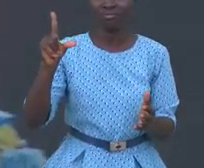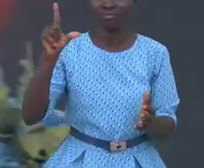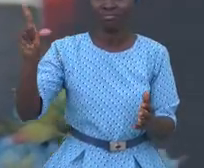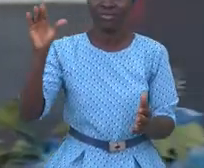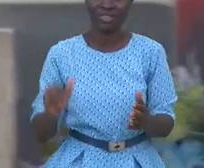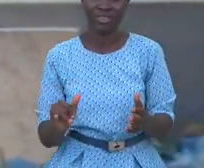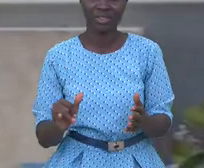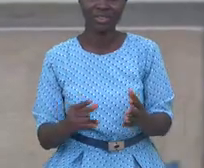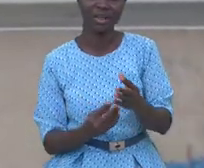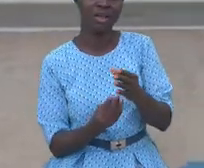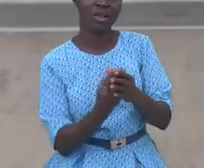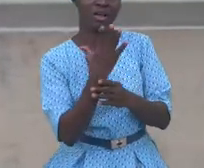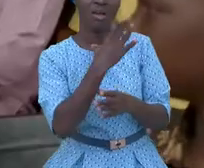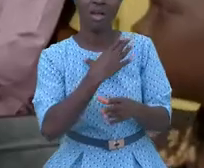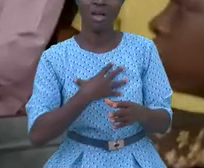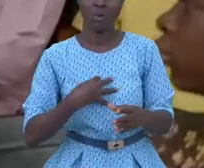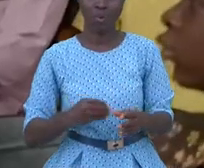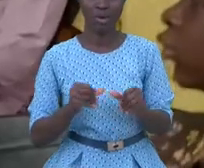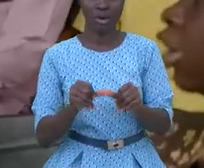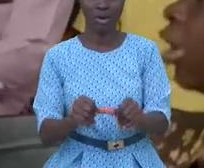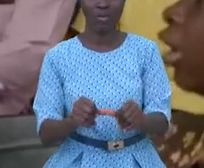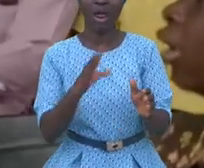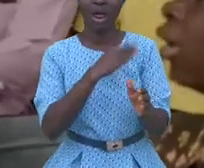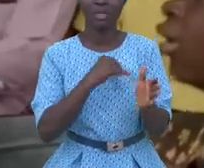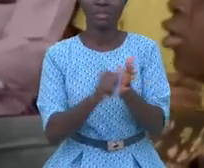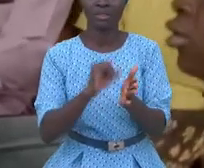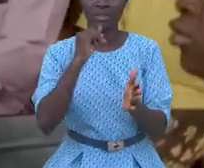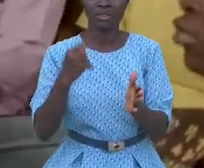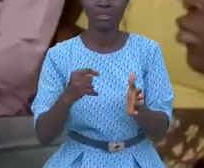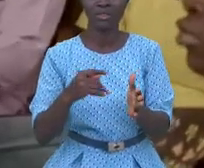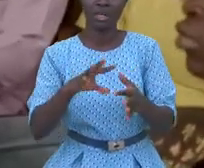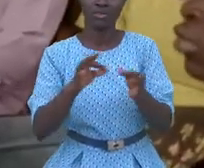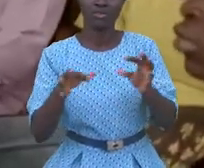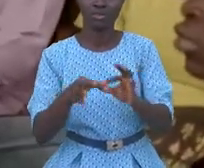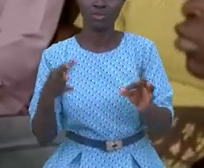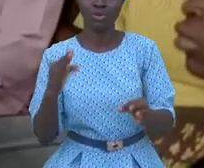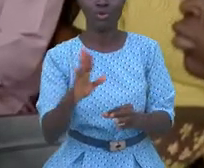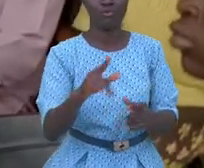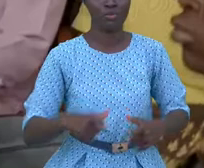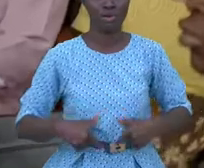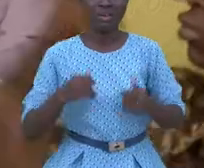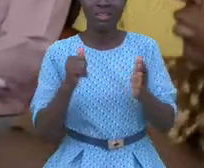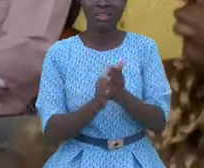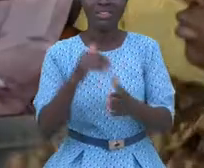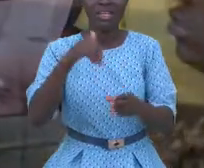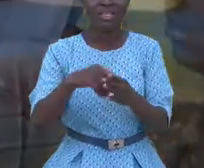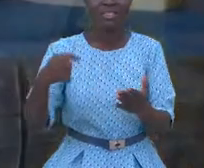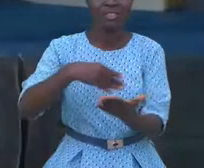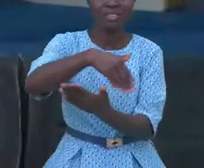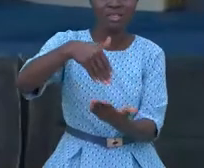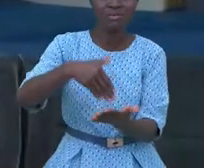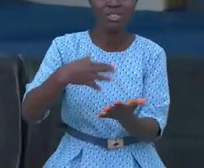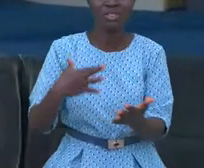is the story of your life. In the midst of corruption, in the midst of crime, in